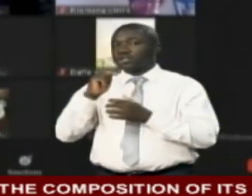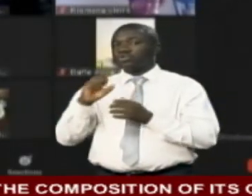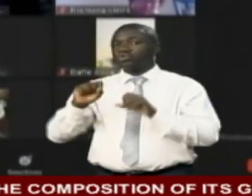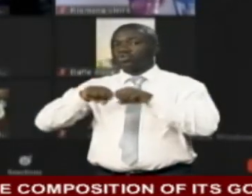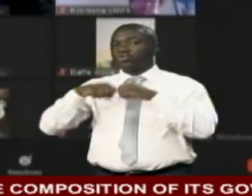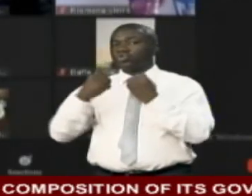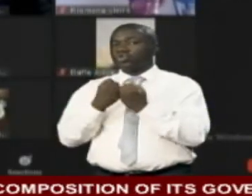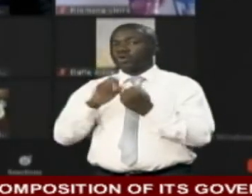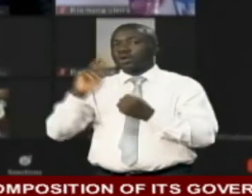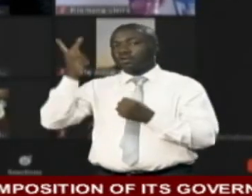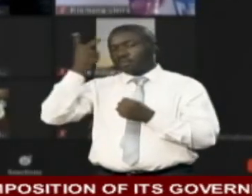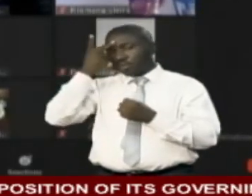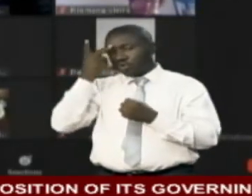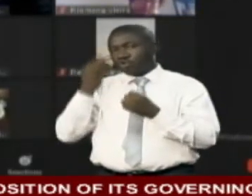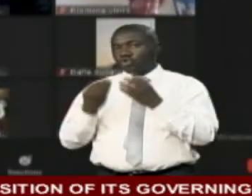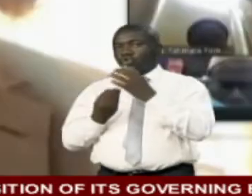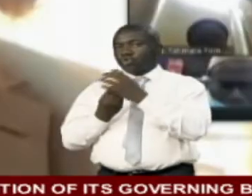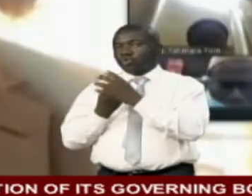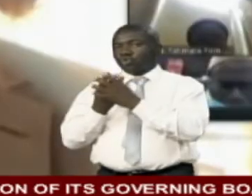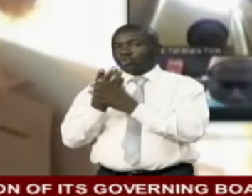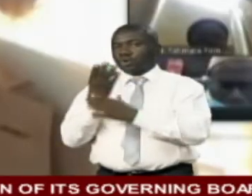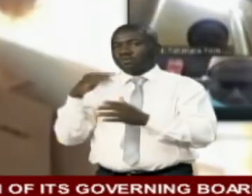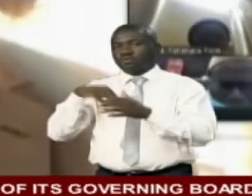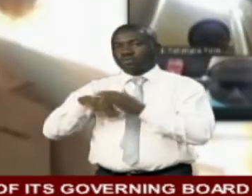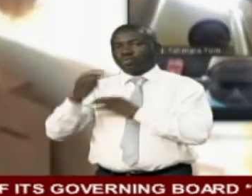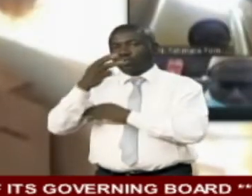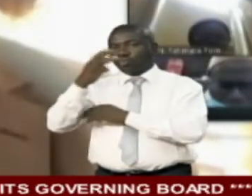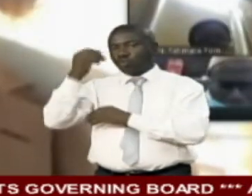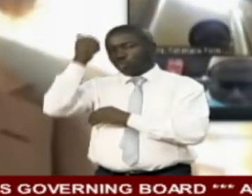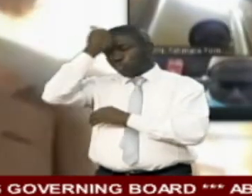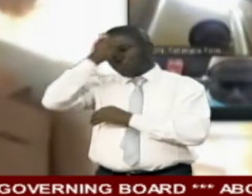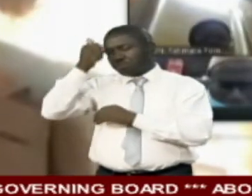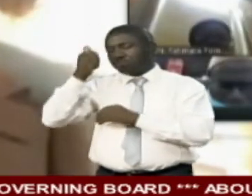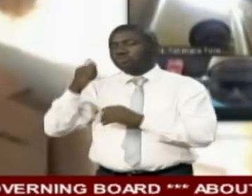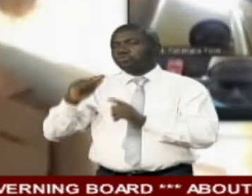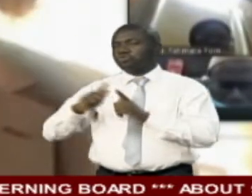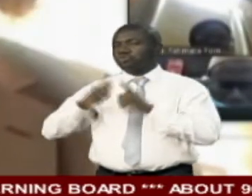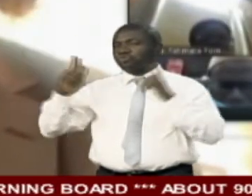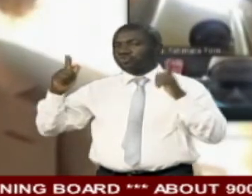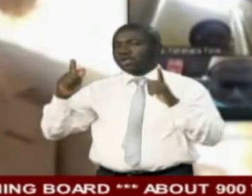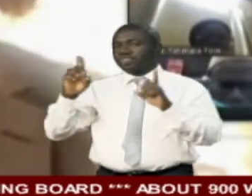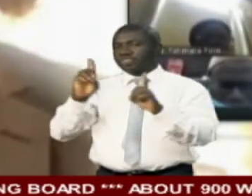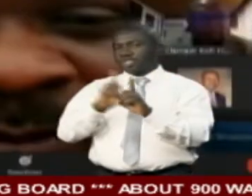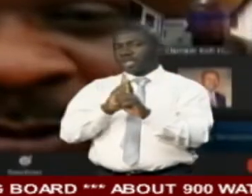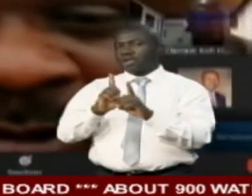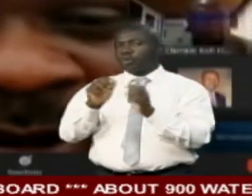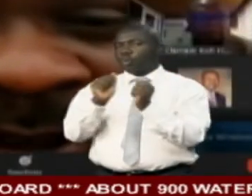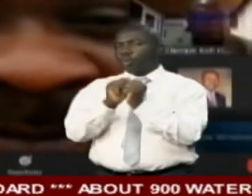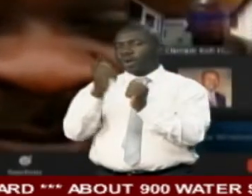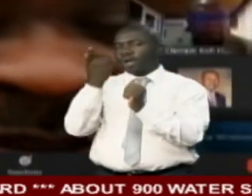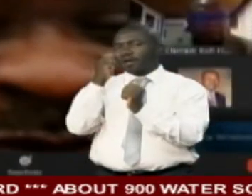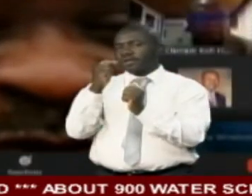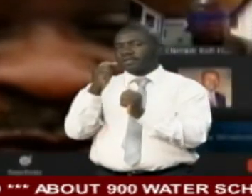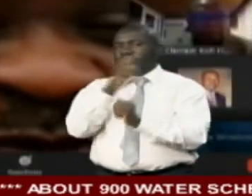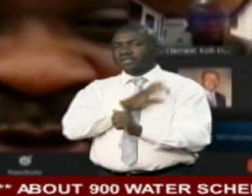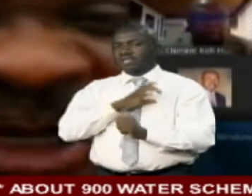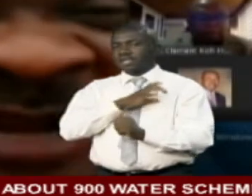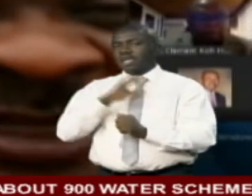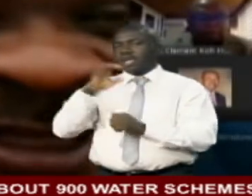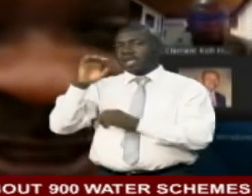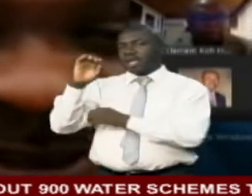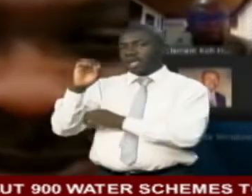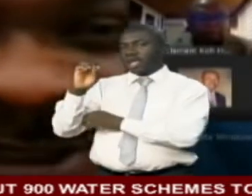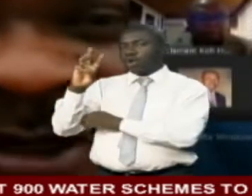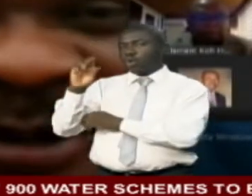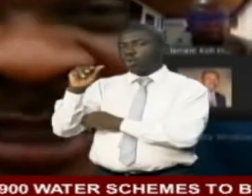and economic growth of the region depends a great deal on the health of citizens, ECOWAS Commission is seeking the adoption